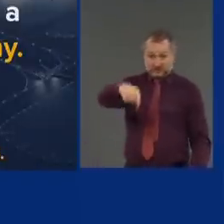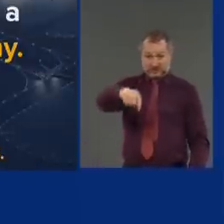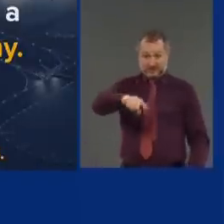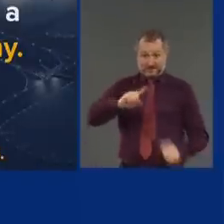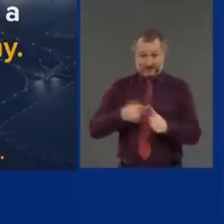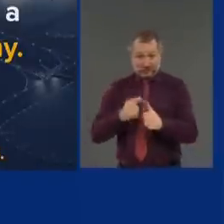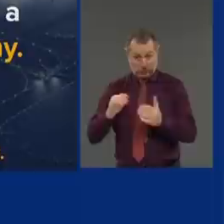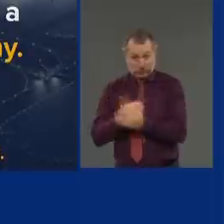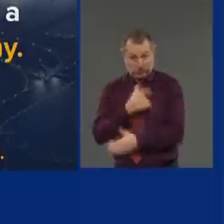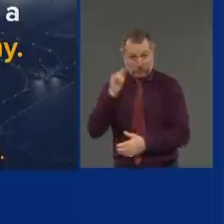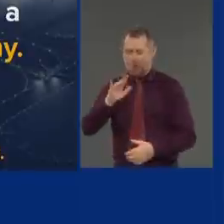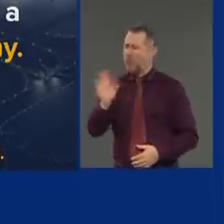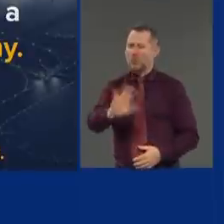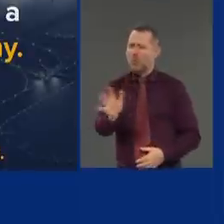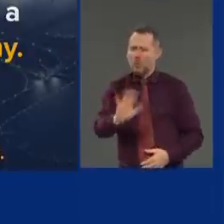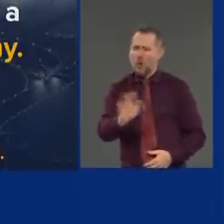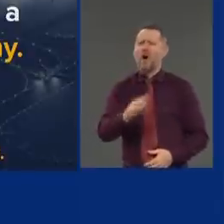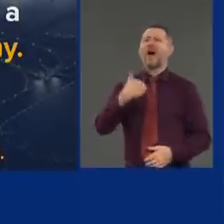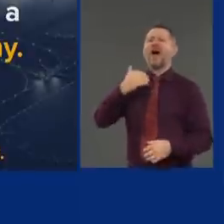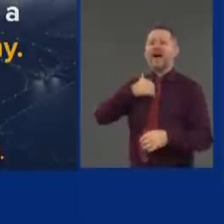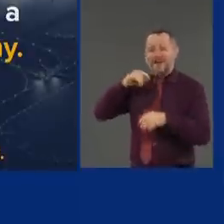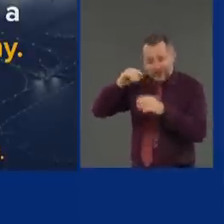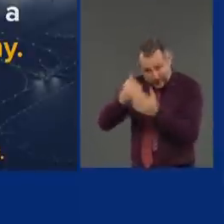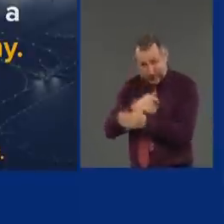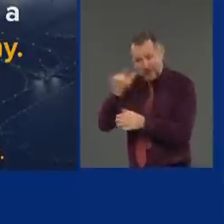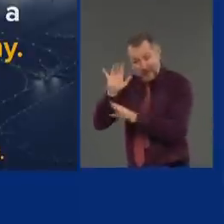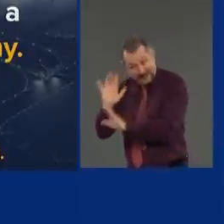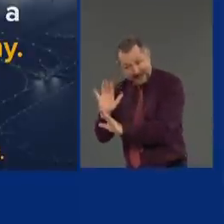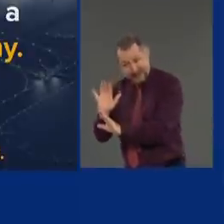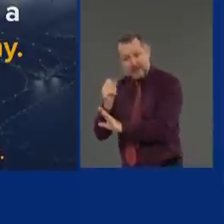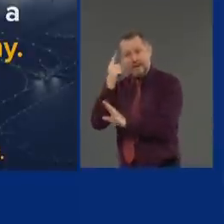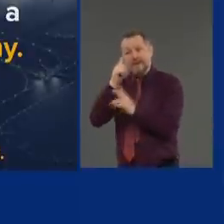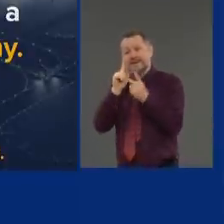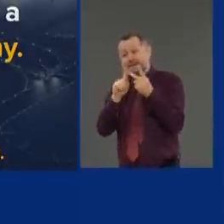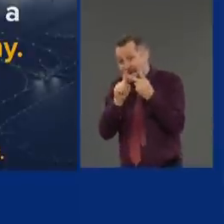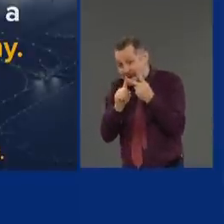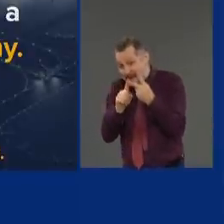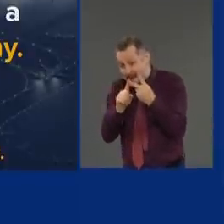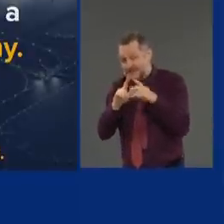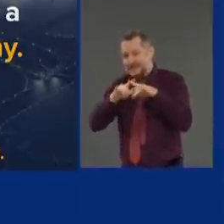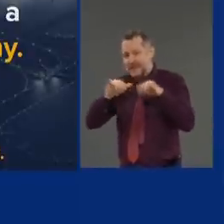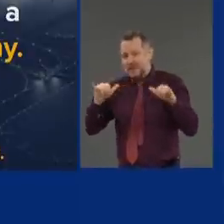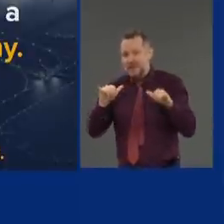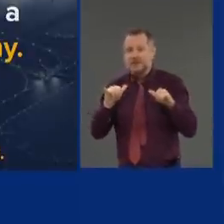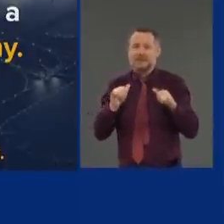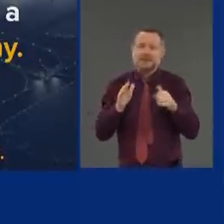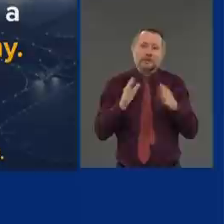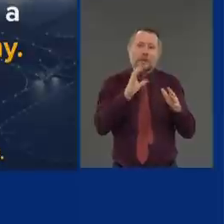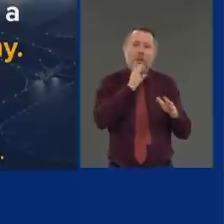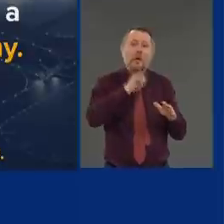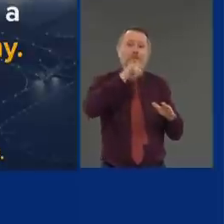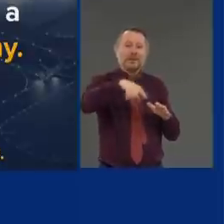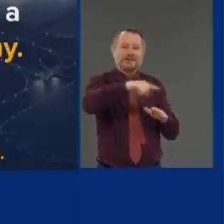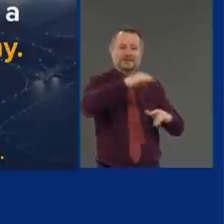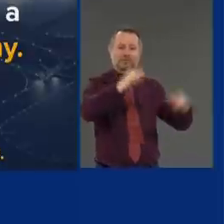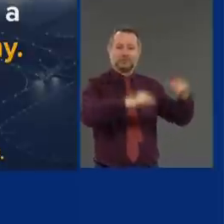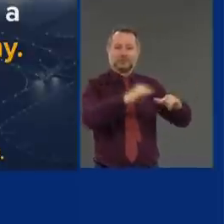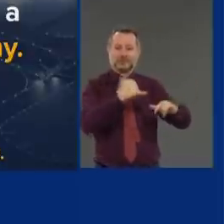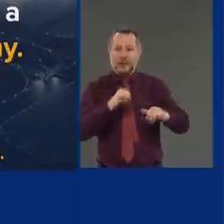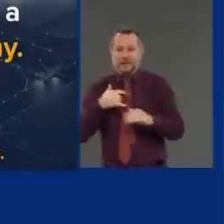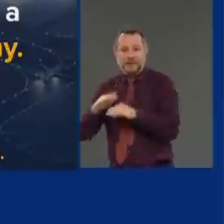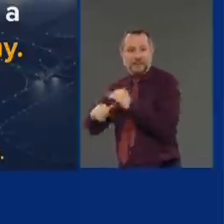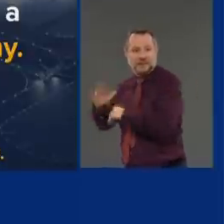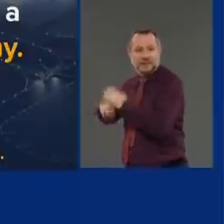new airport while you're operating the old airport, right? This is renovate